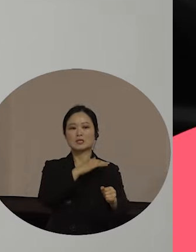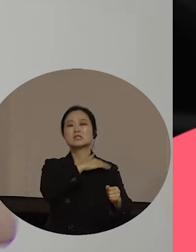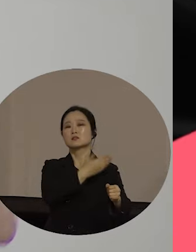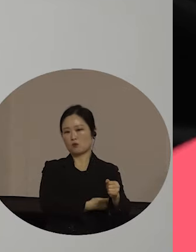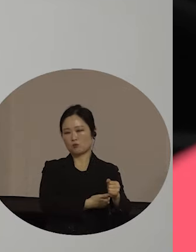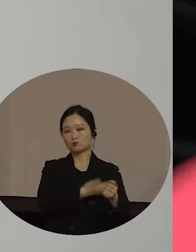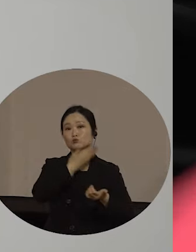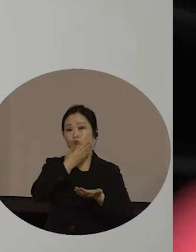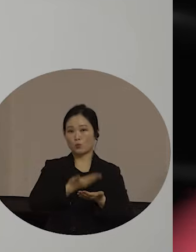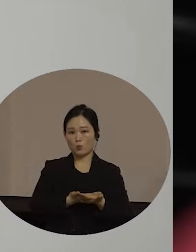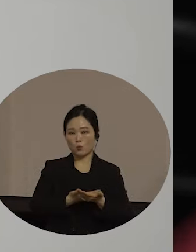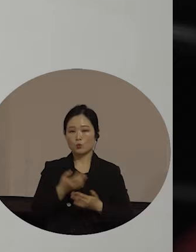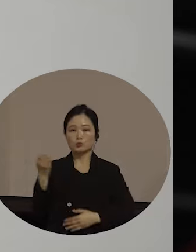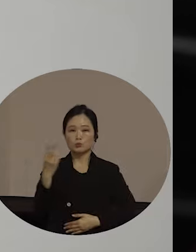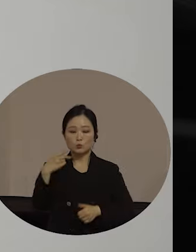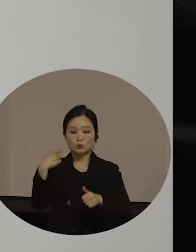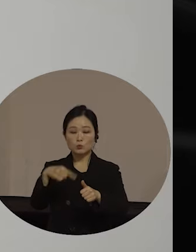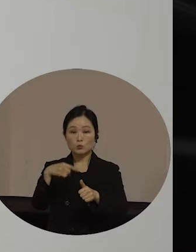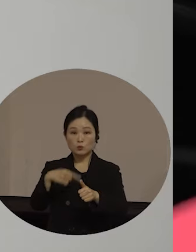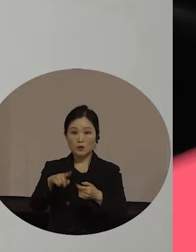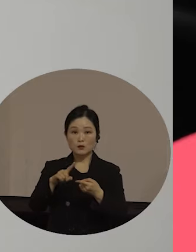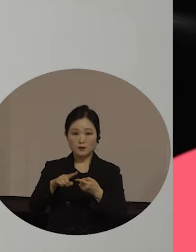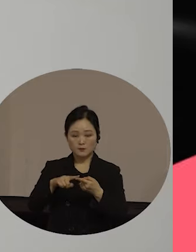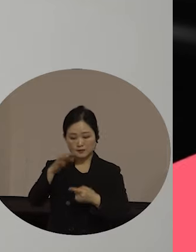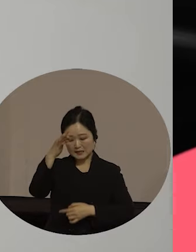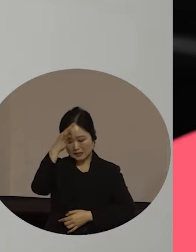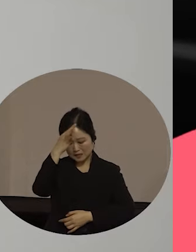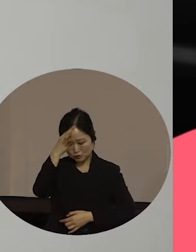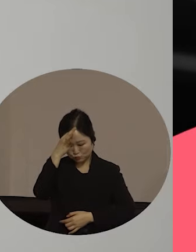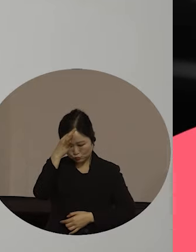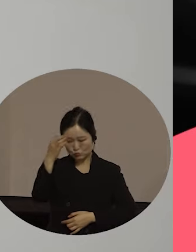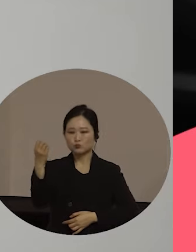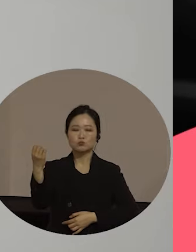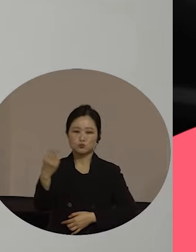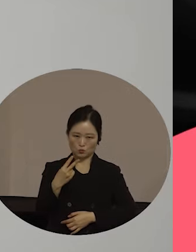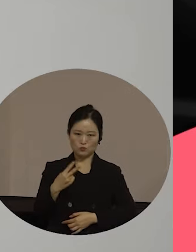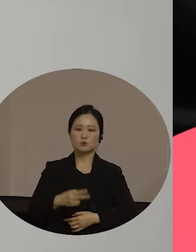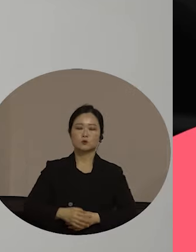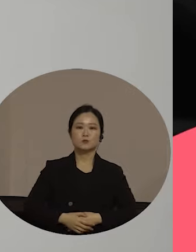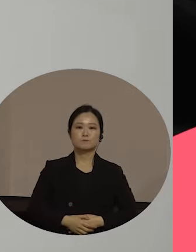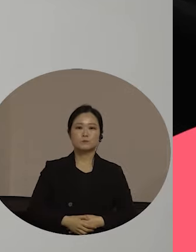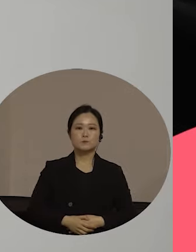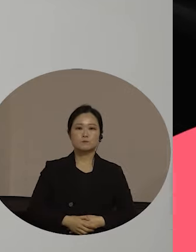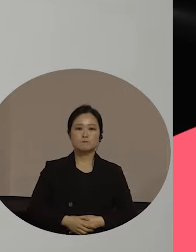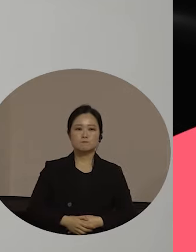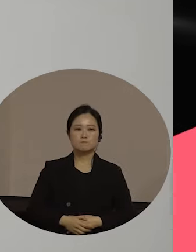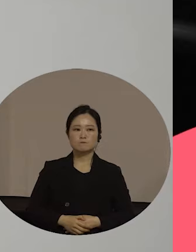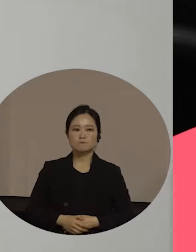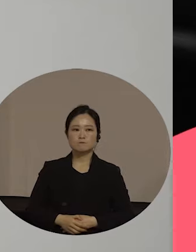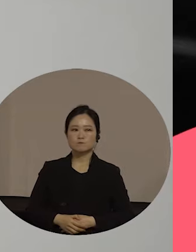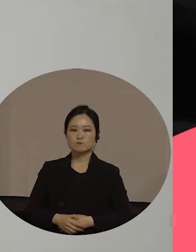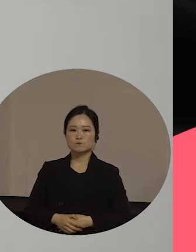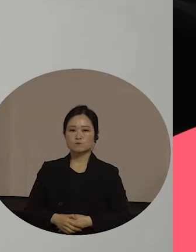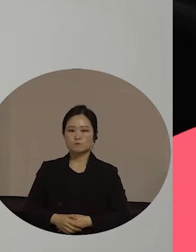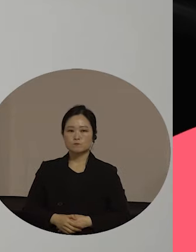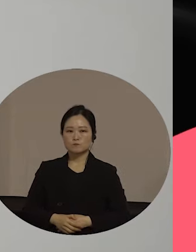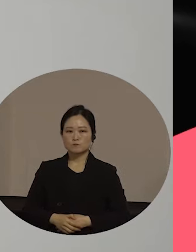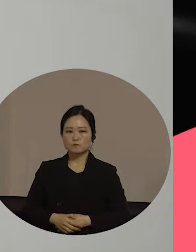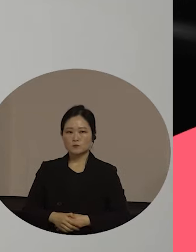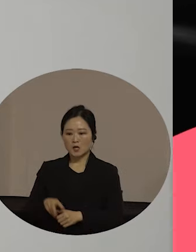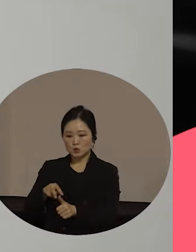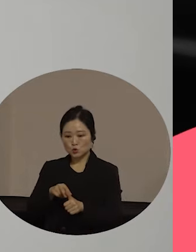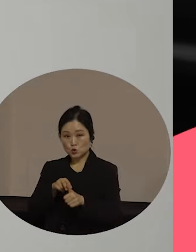because we are living in this rapidly changing world. So I think that's very important. And then